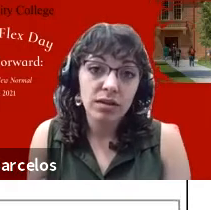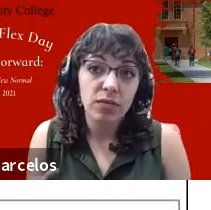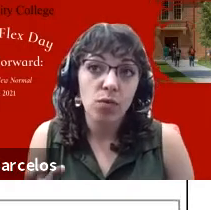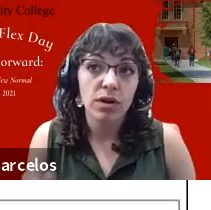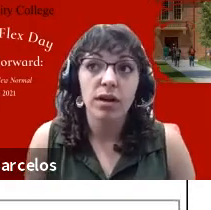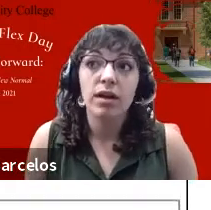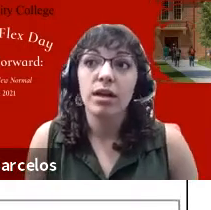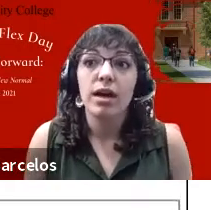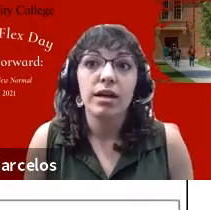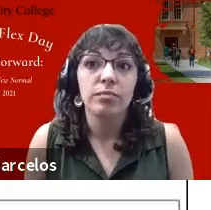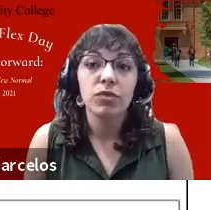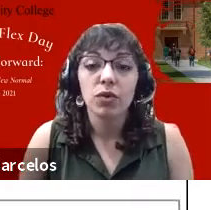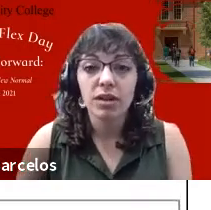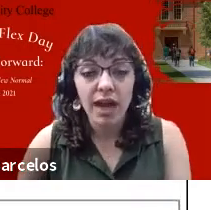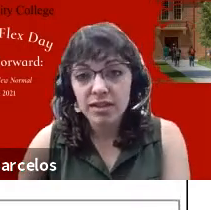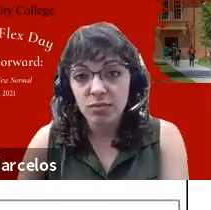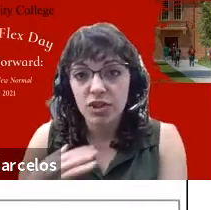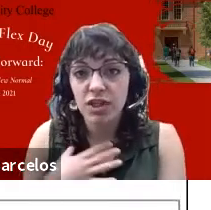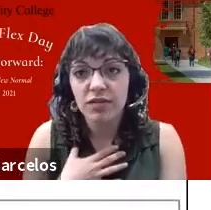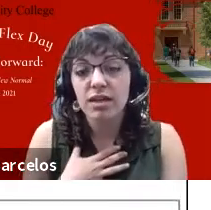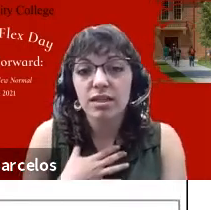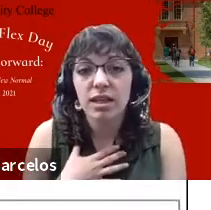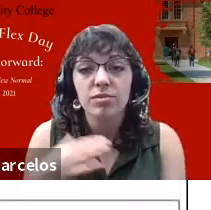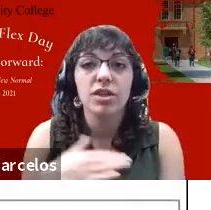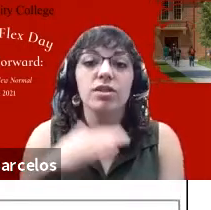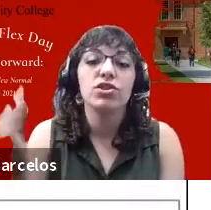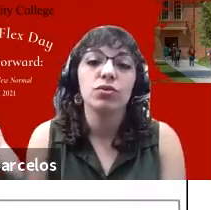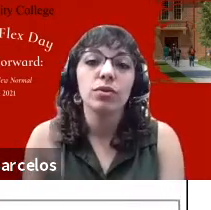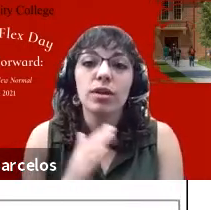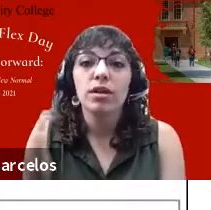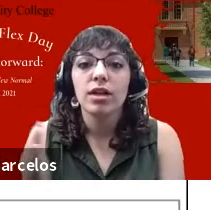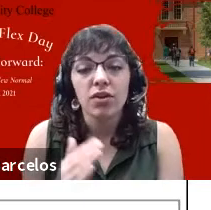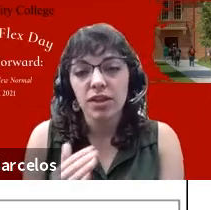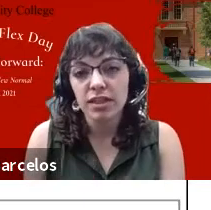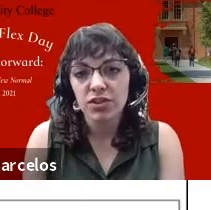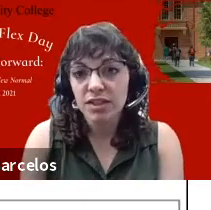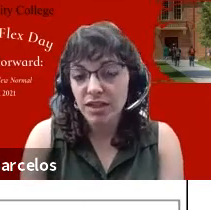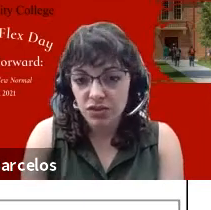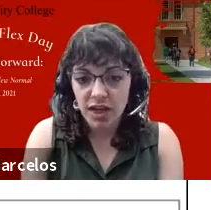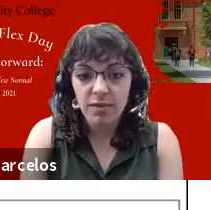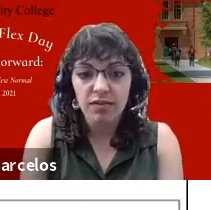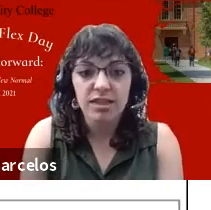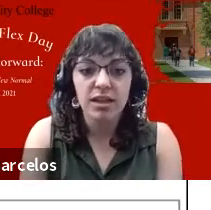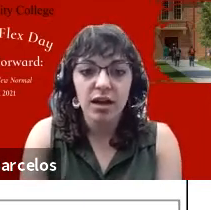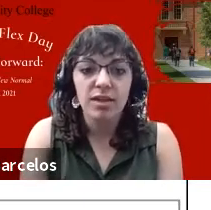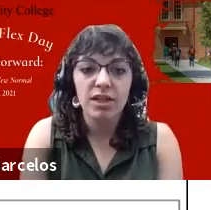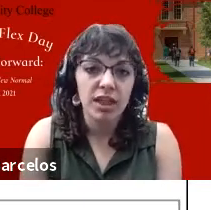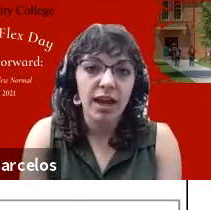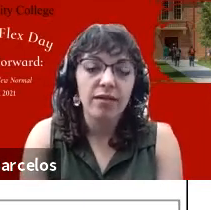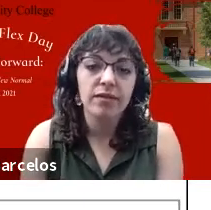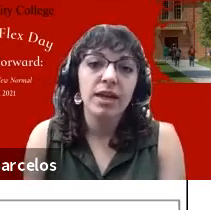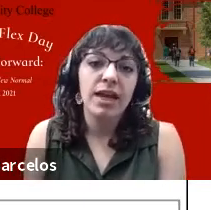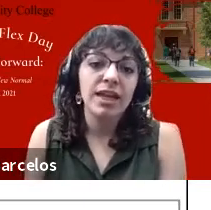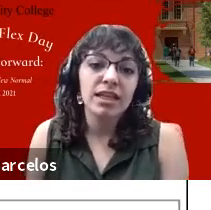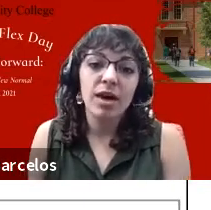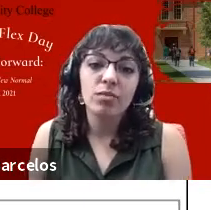allowed for your class, which gives us the option then to calculate the students' extra time if that's an accommodation they